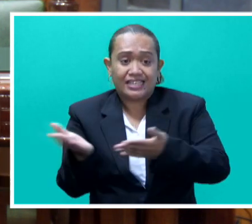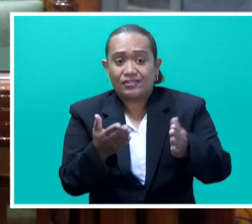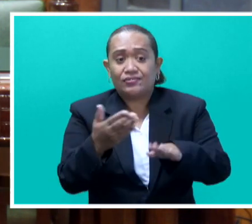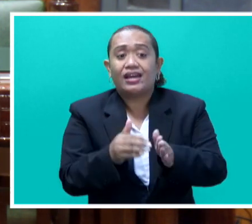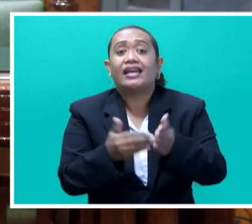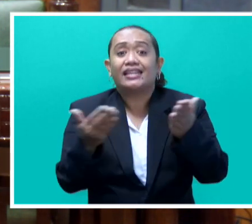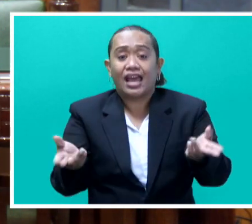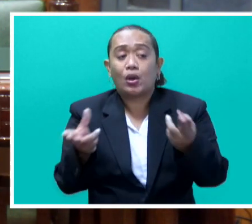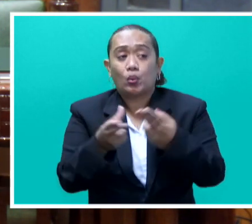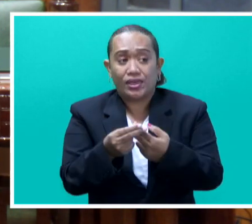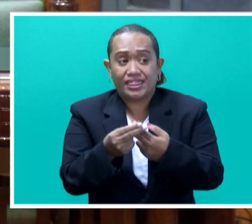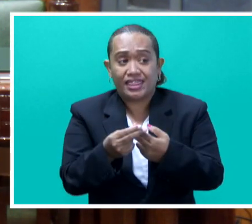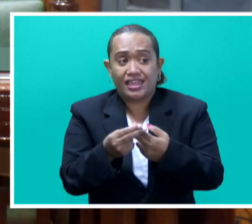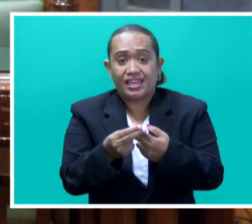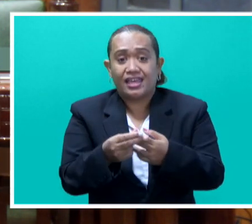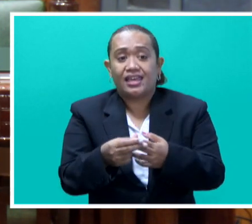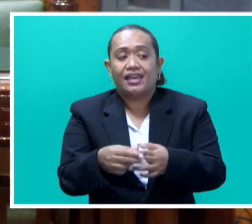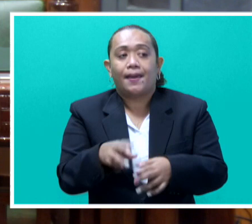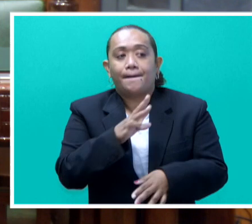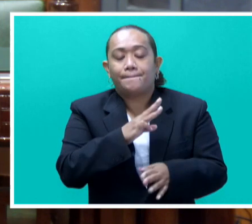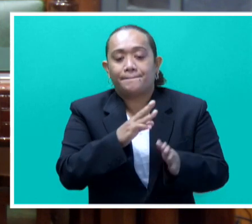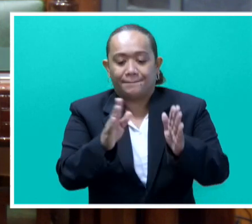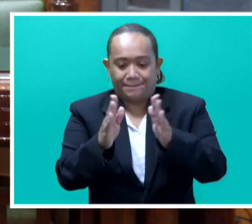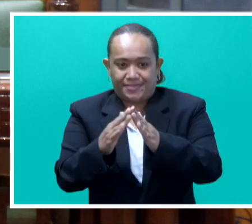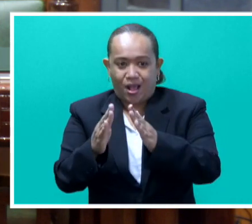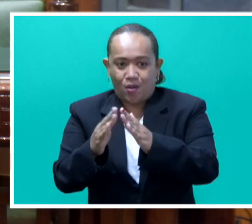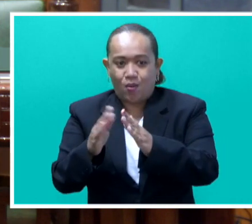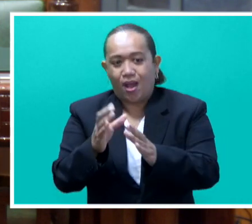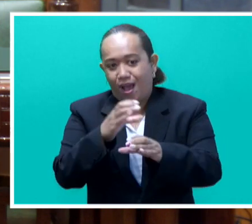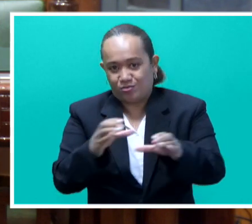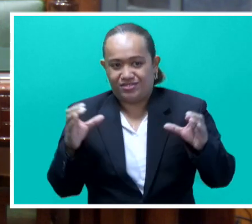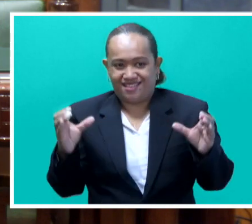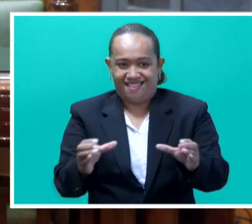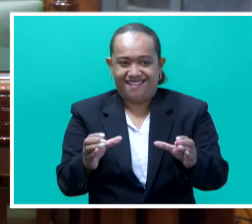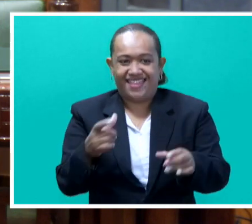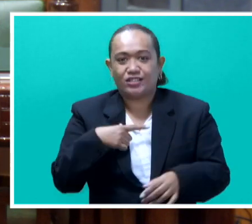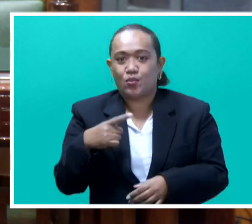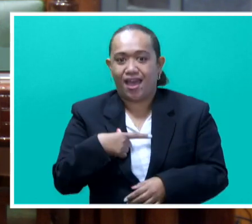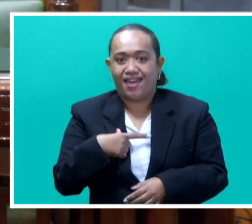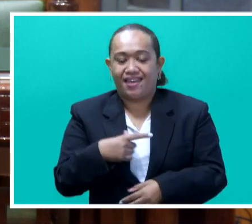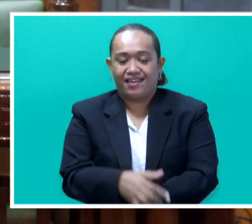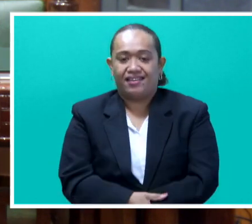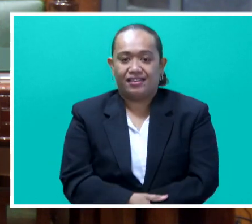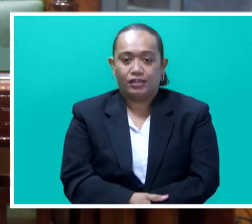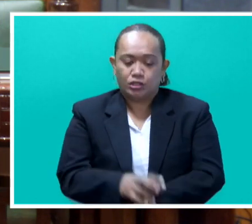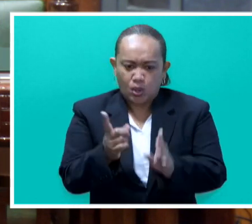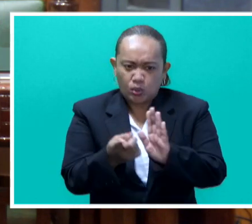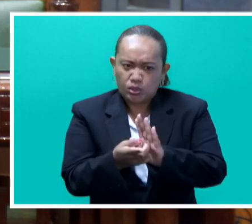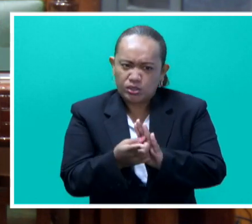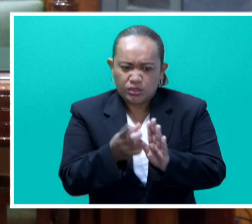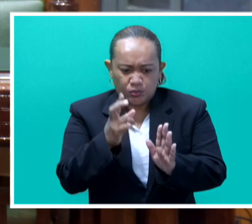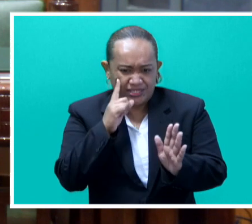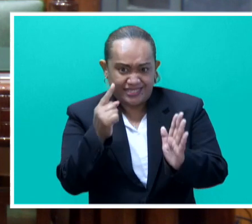rest with the municipal councils. Mr. Speaker, sir, the revision now needs to reflect this to ensure